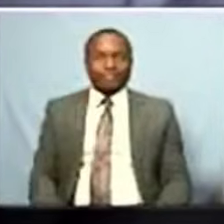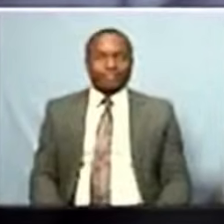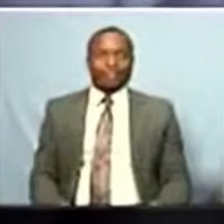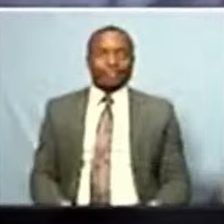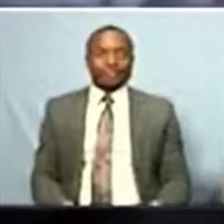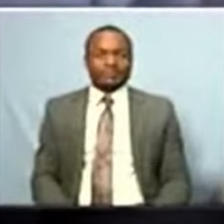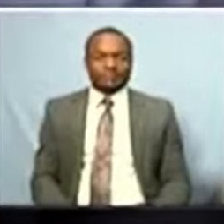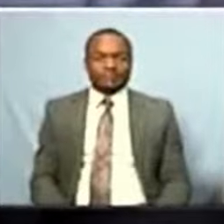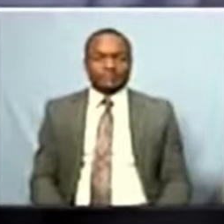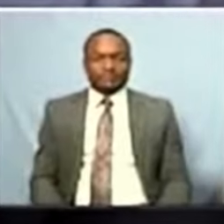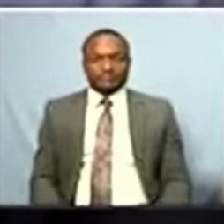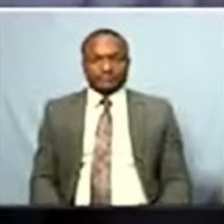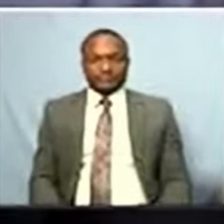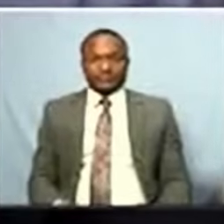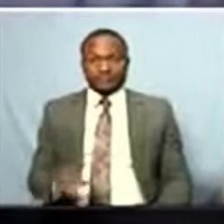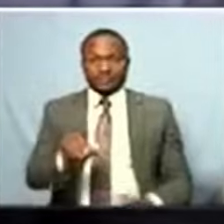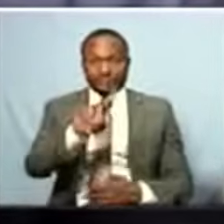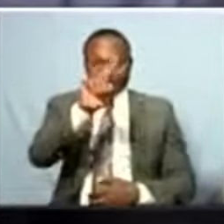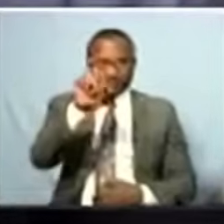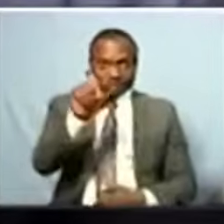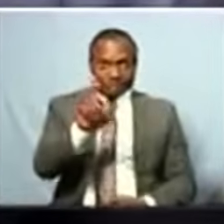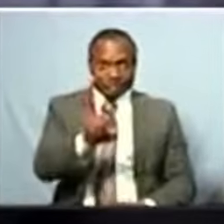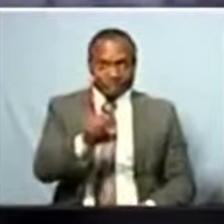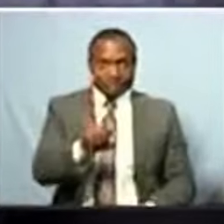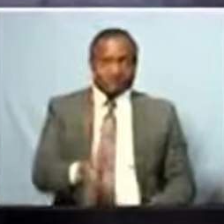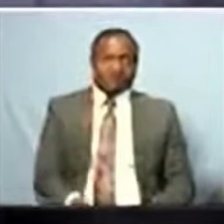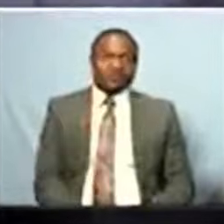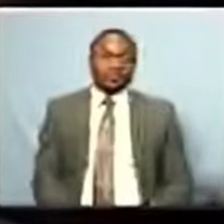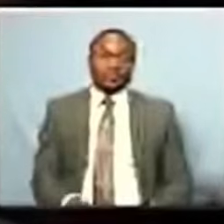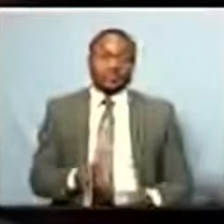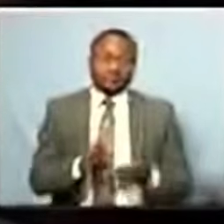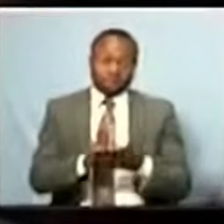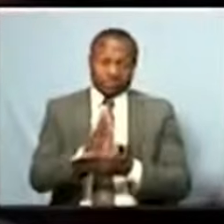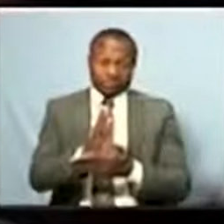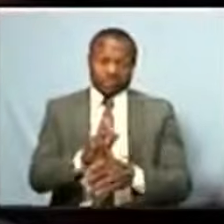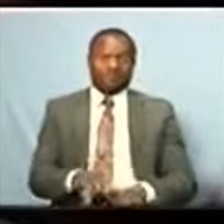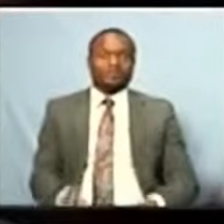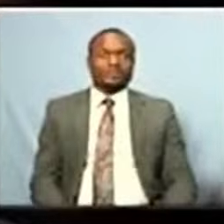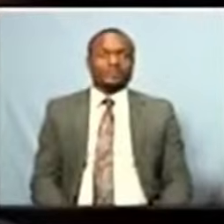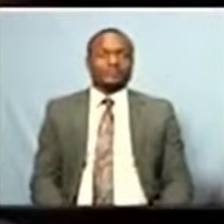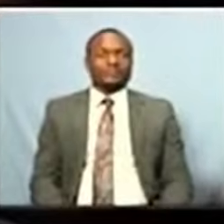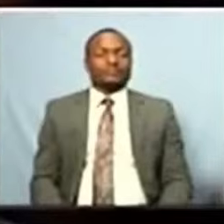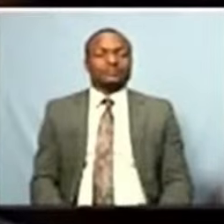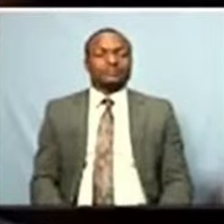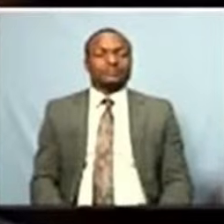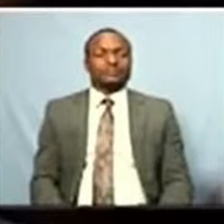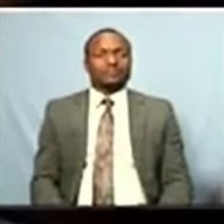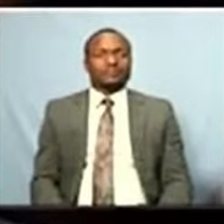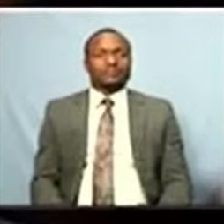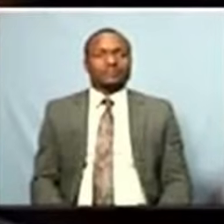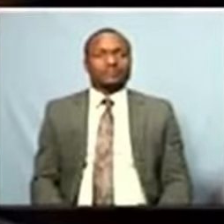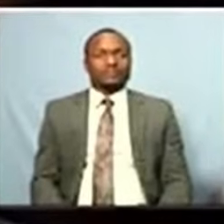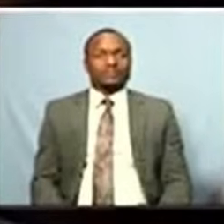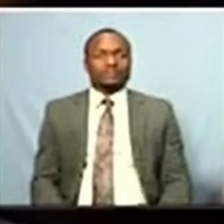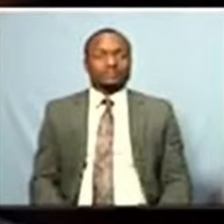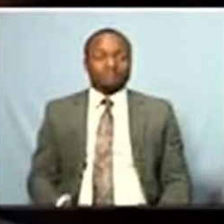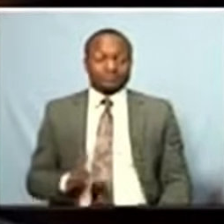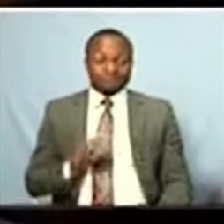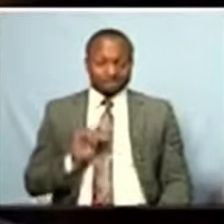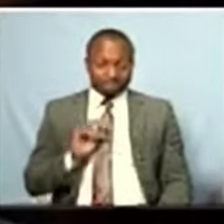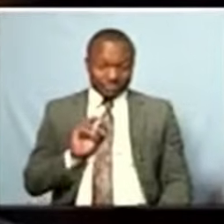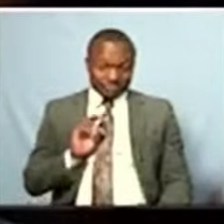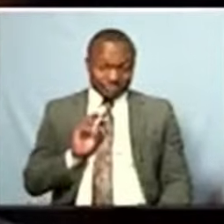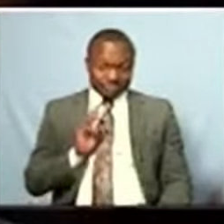Okay, I think the question is valid. I've actually, we